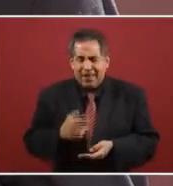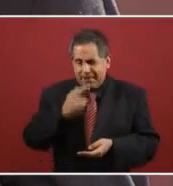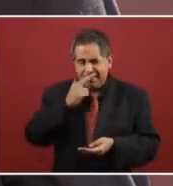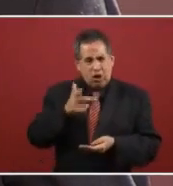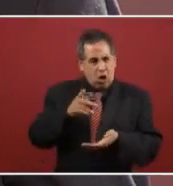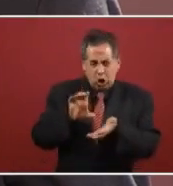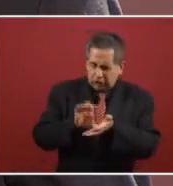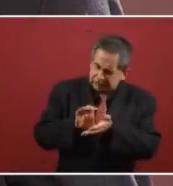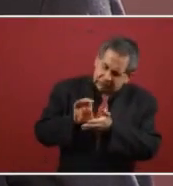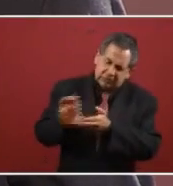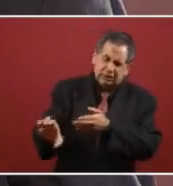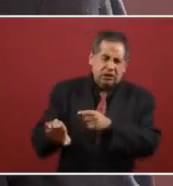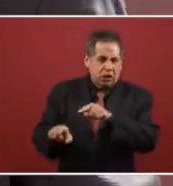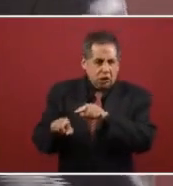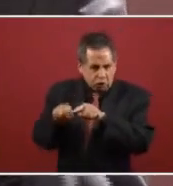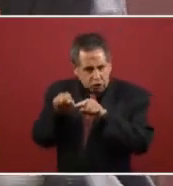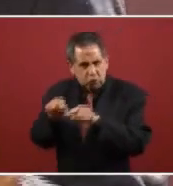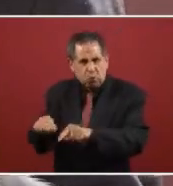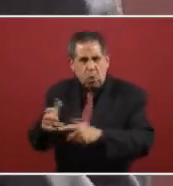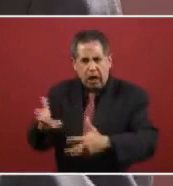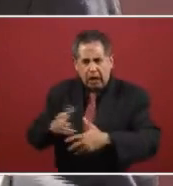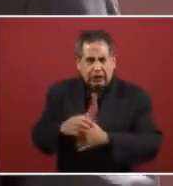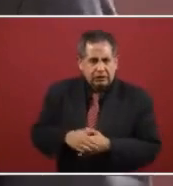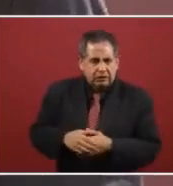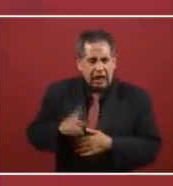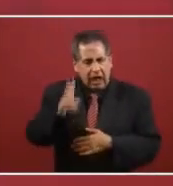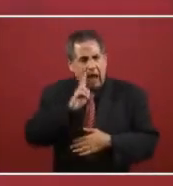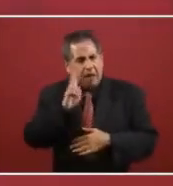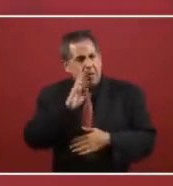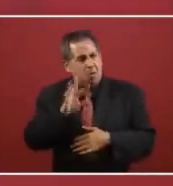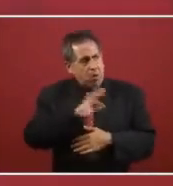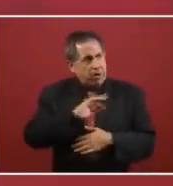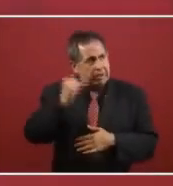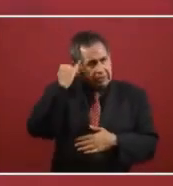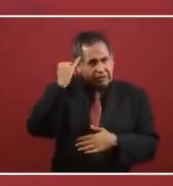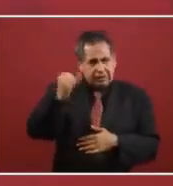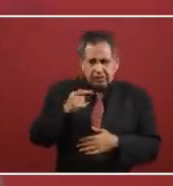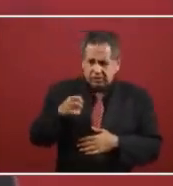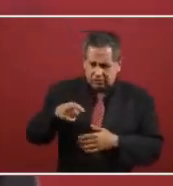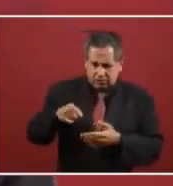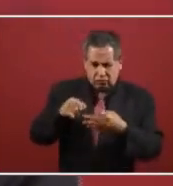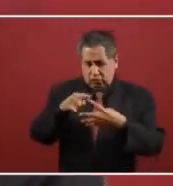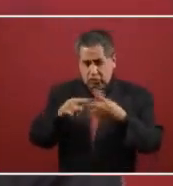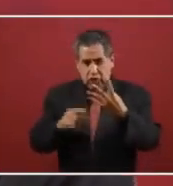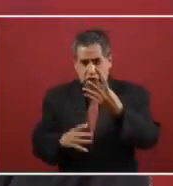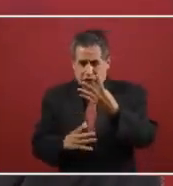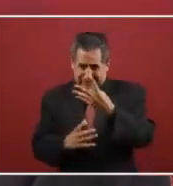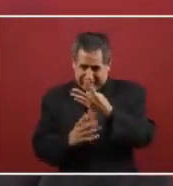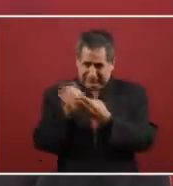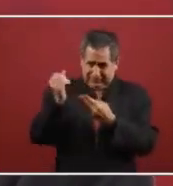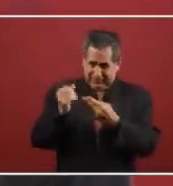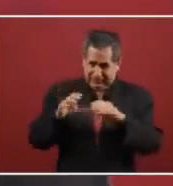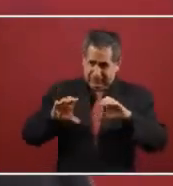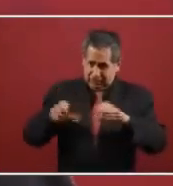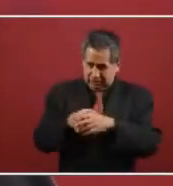level officials? Why not? Why not explore the possibility that these